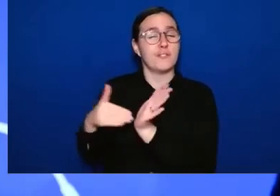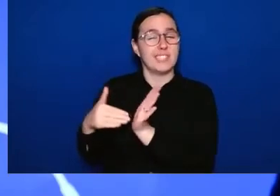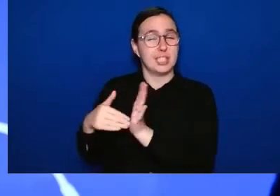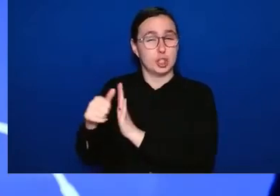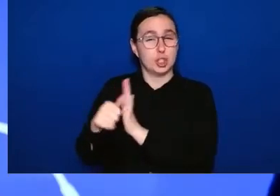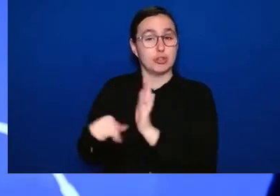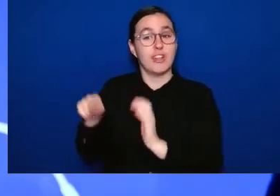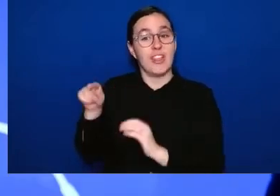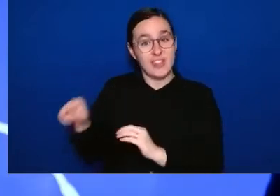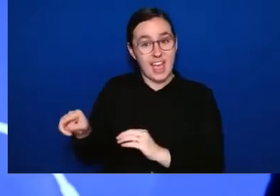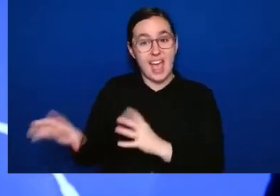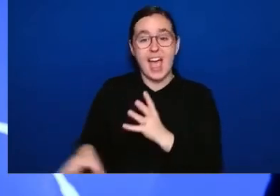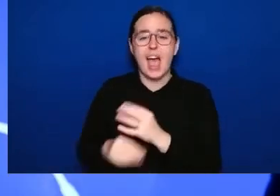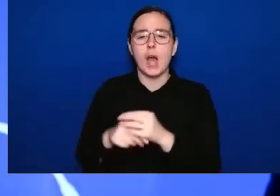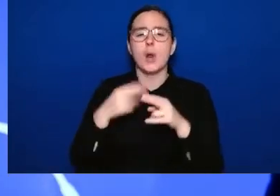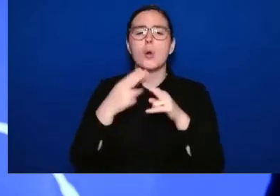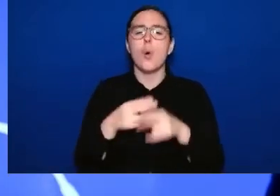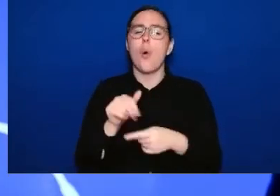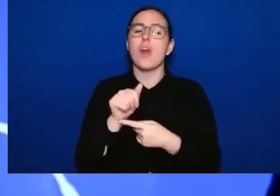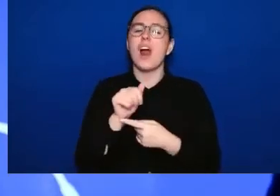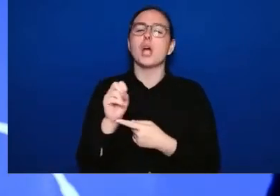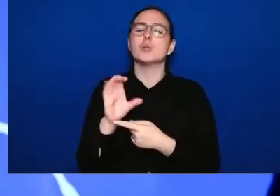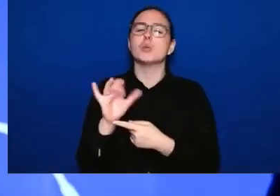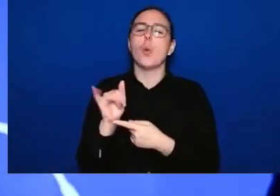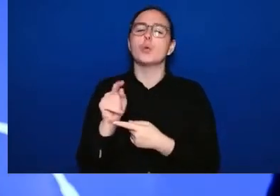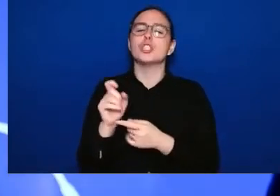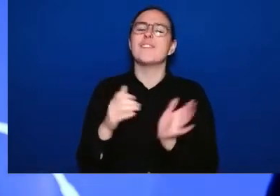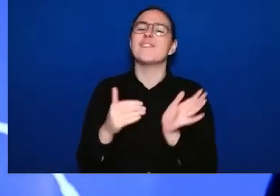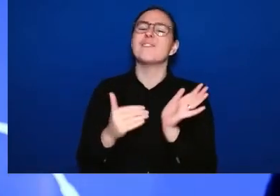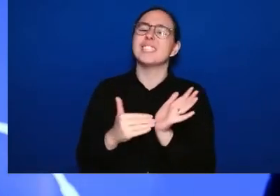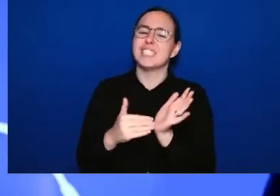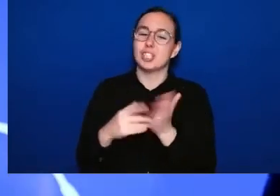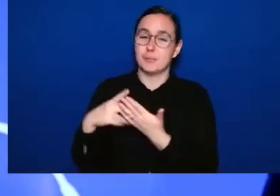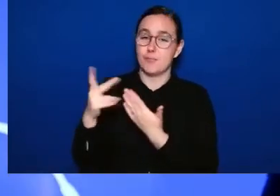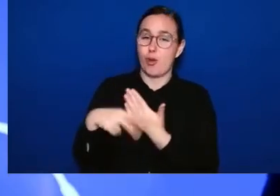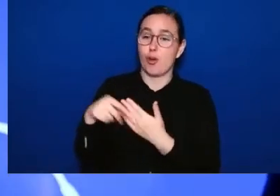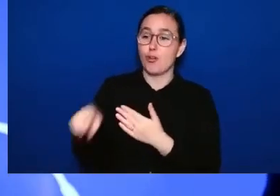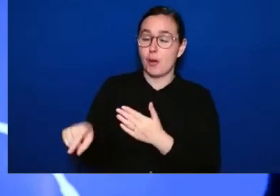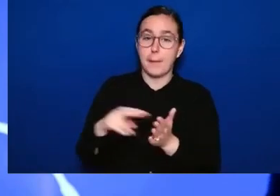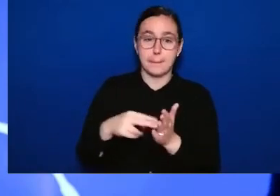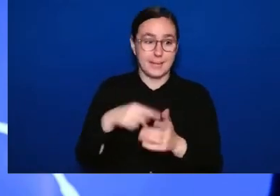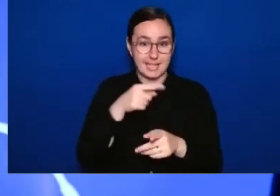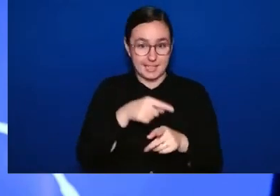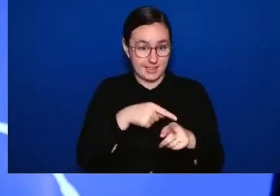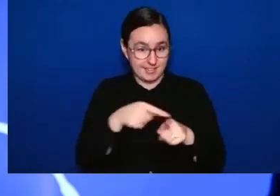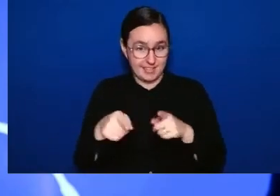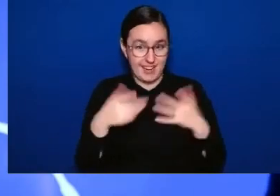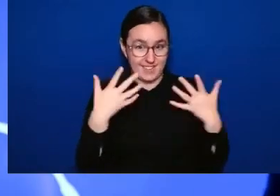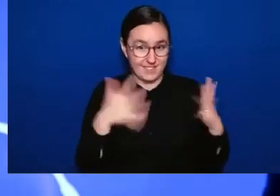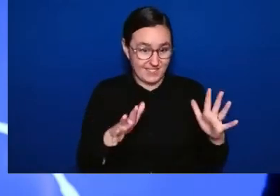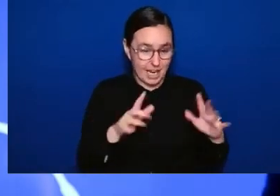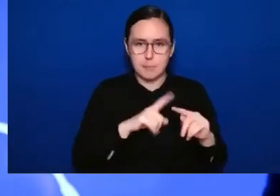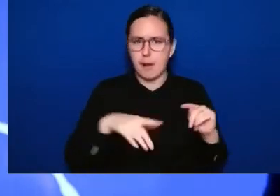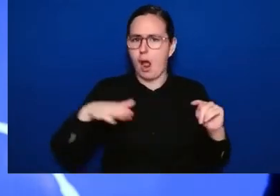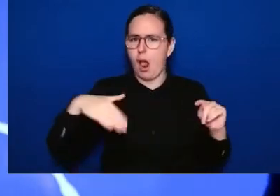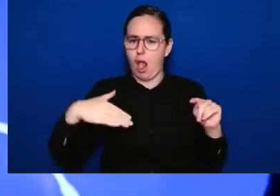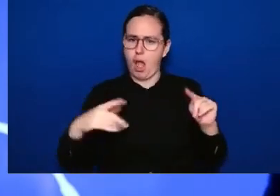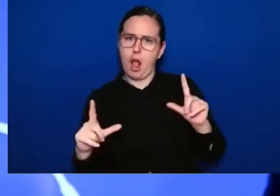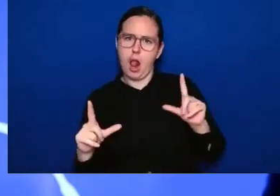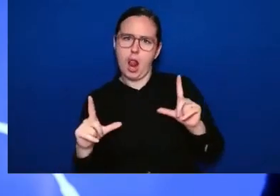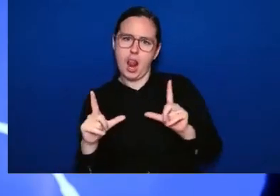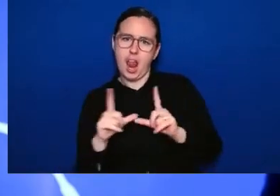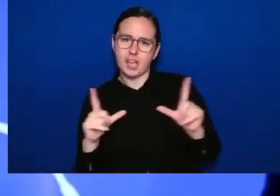specialty training to contribute their skills and expertise while working under the supervision of a practicing physician until they can become